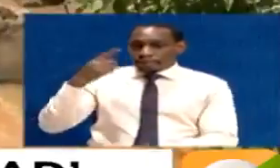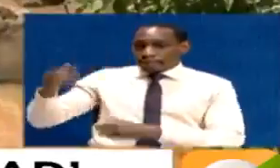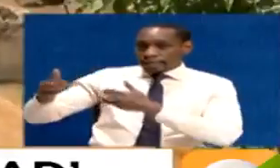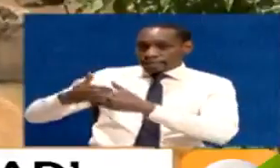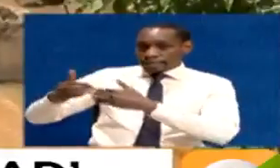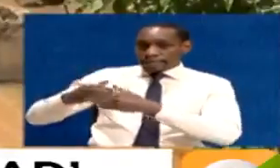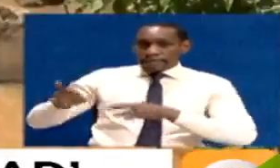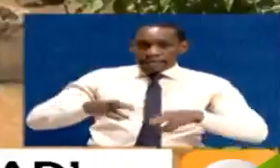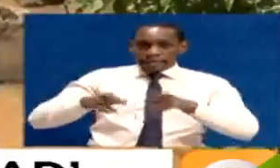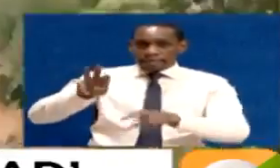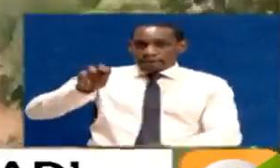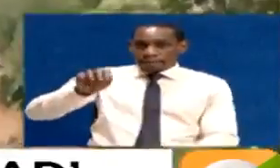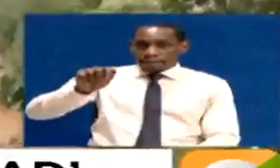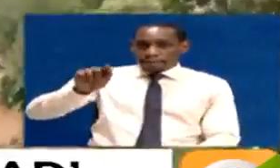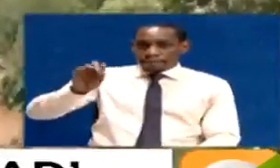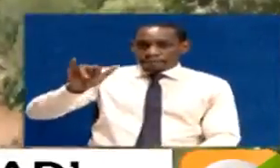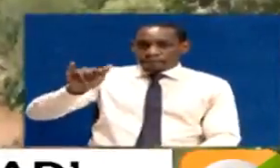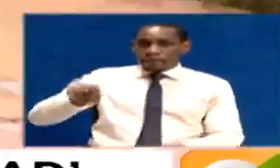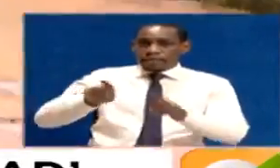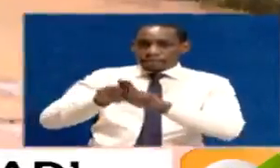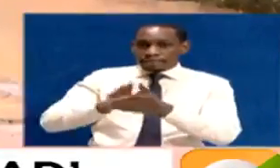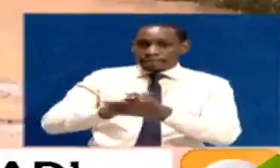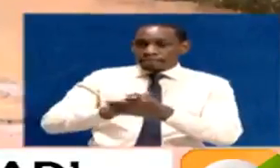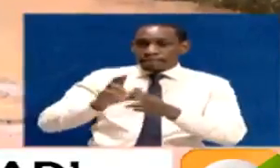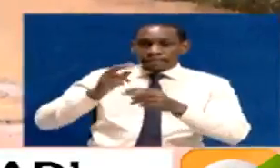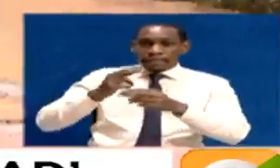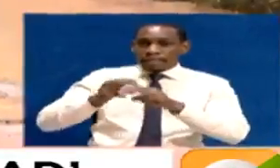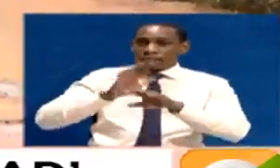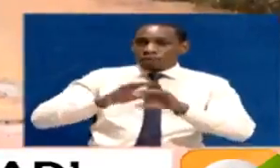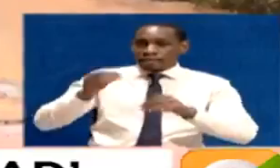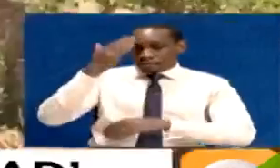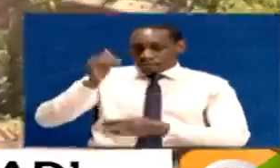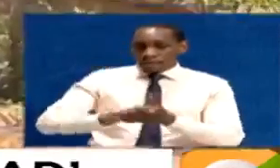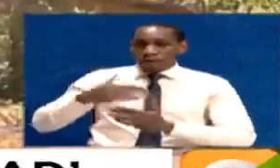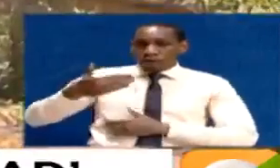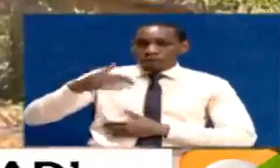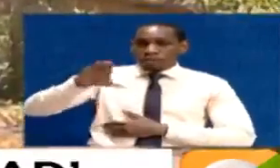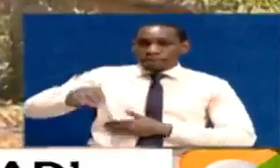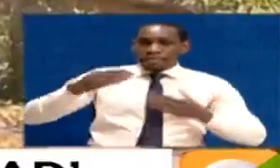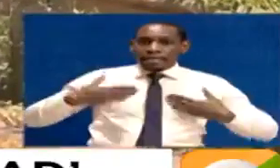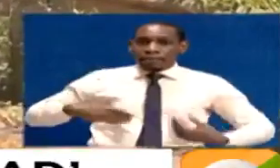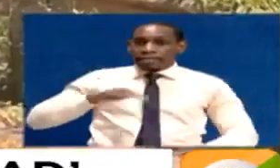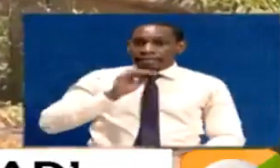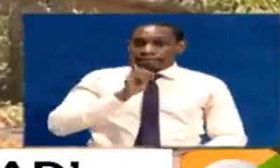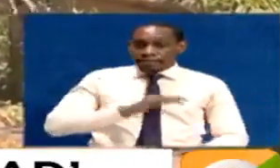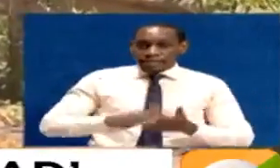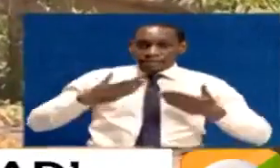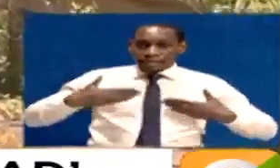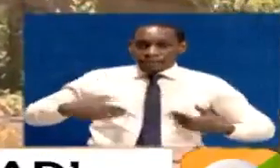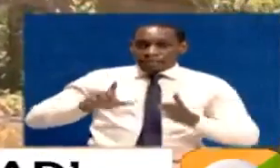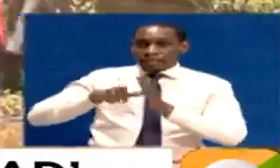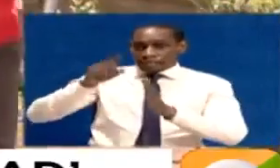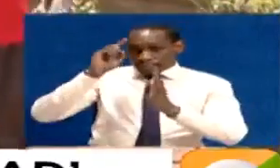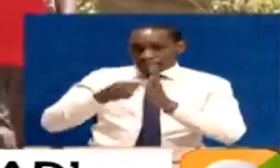few meters from River Mathioya, has also earned a bad name because of frequent discoveries of bodies there. The body, which was